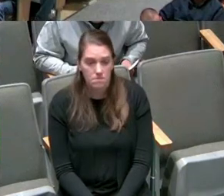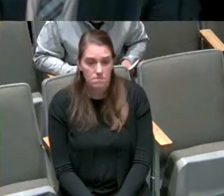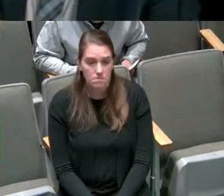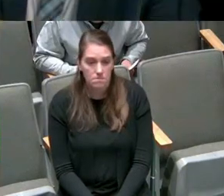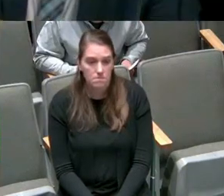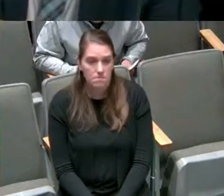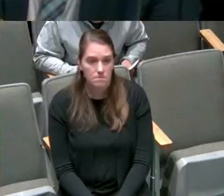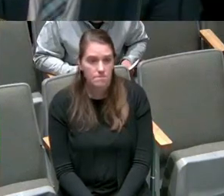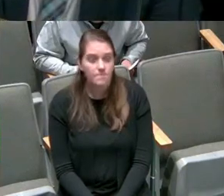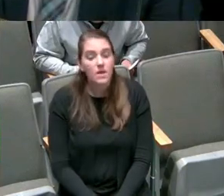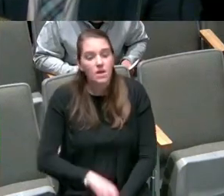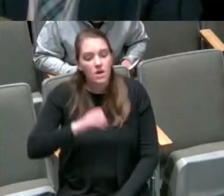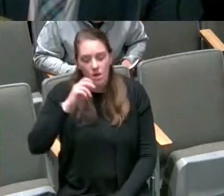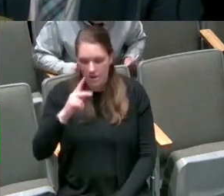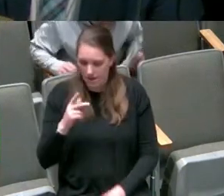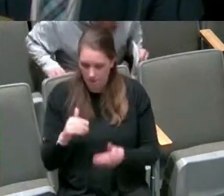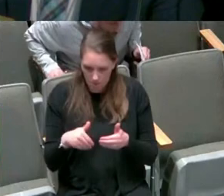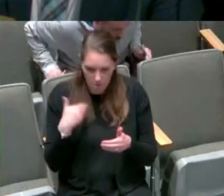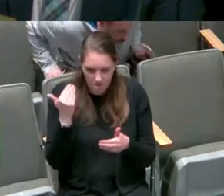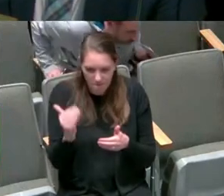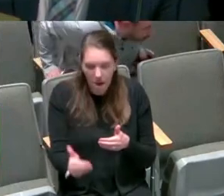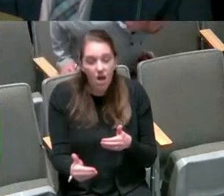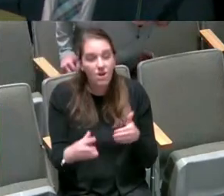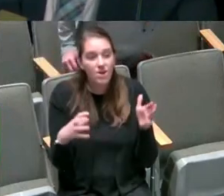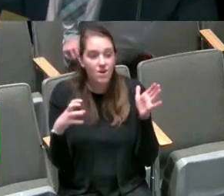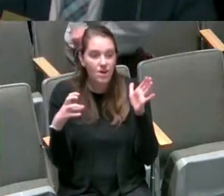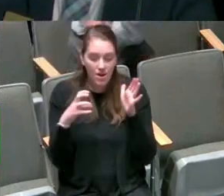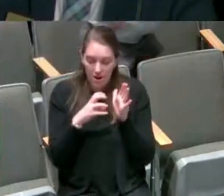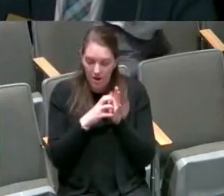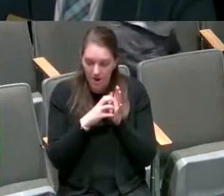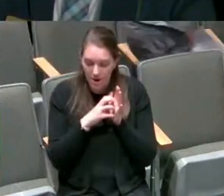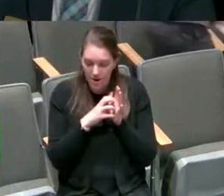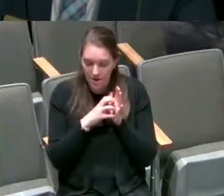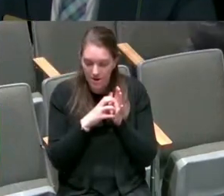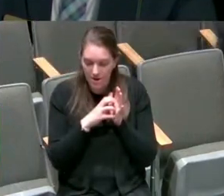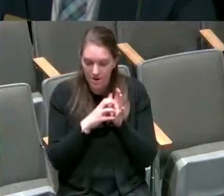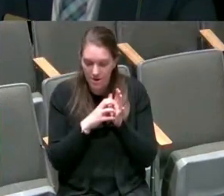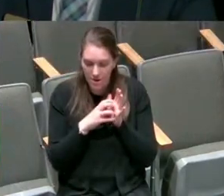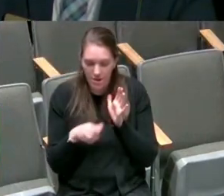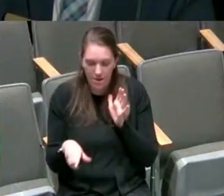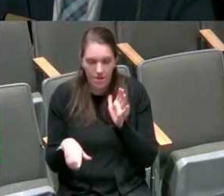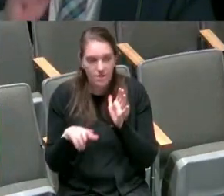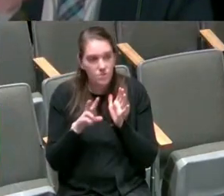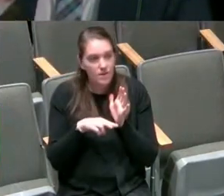okay we're moving on now to article 22.